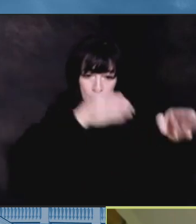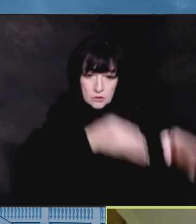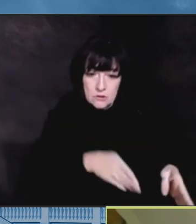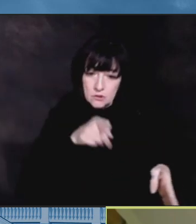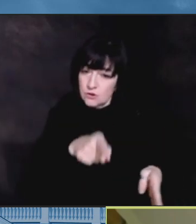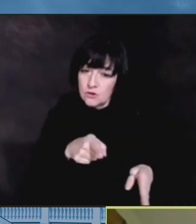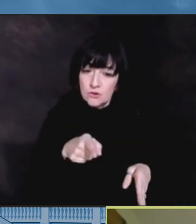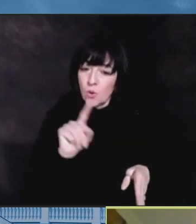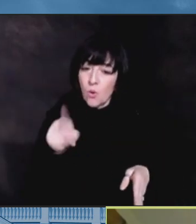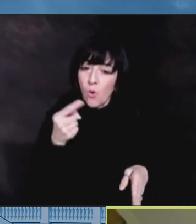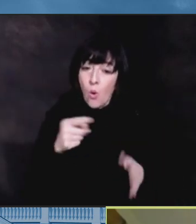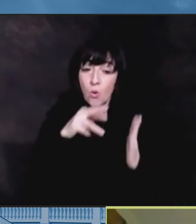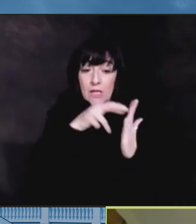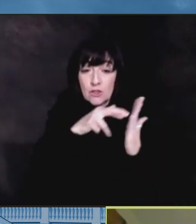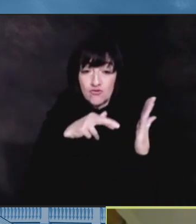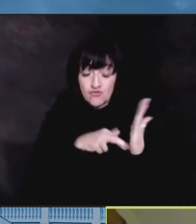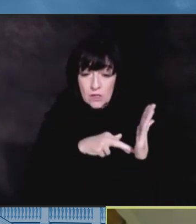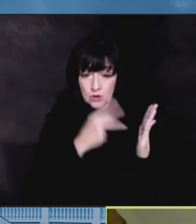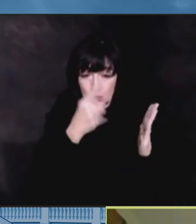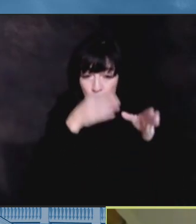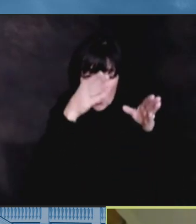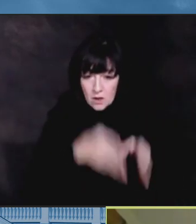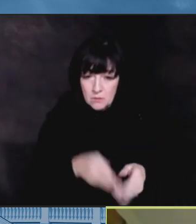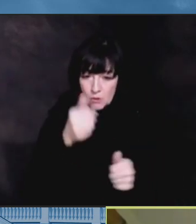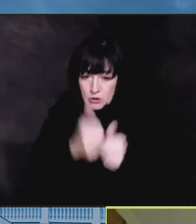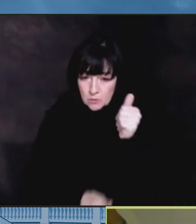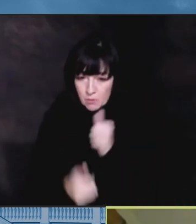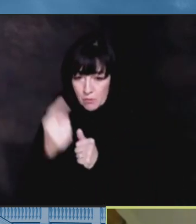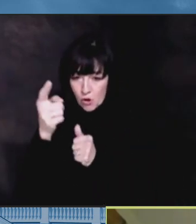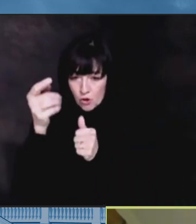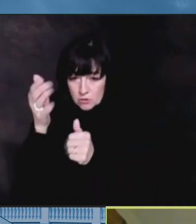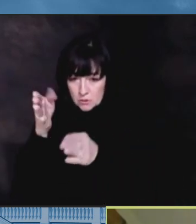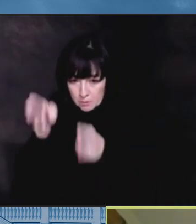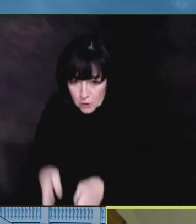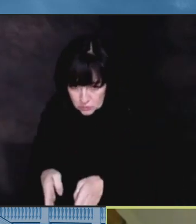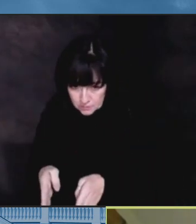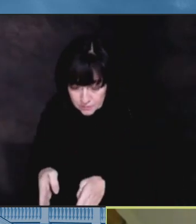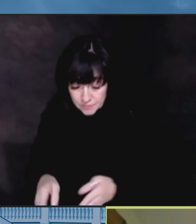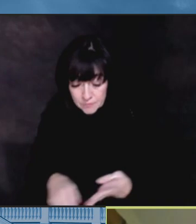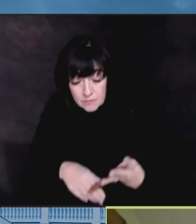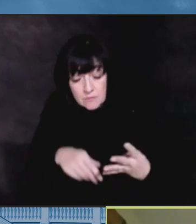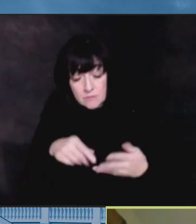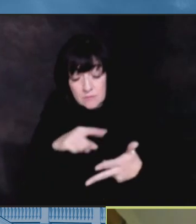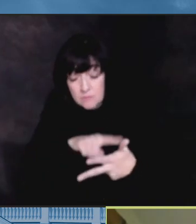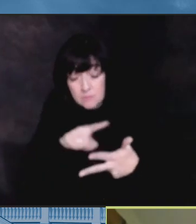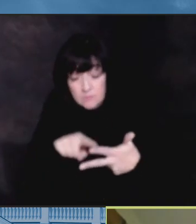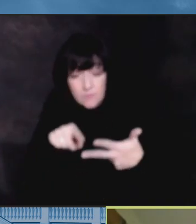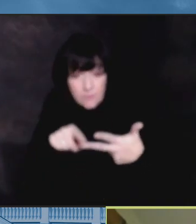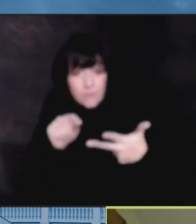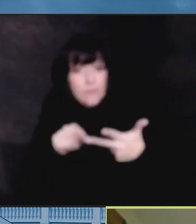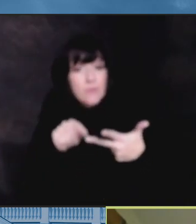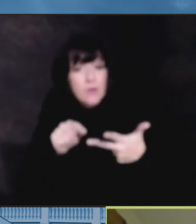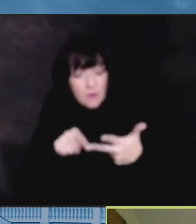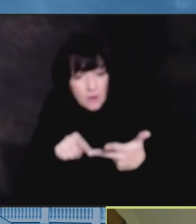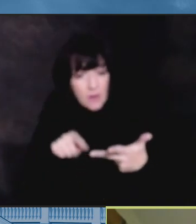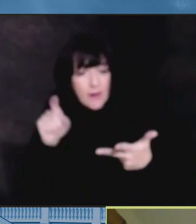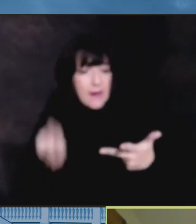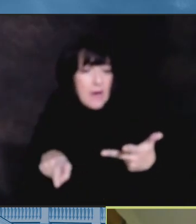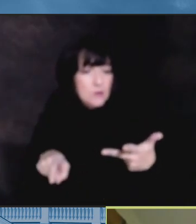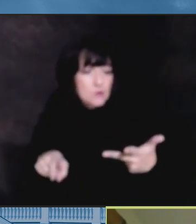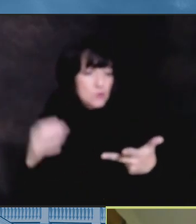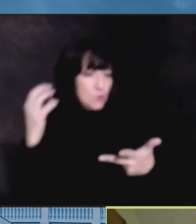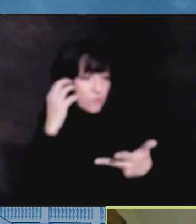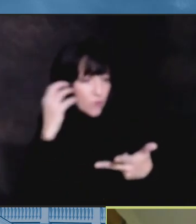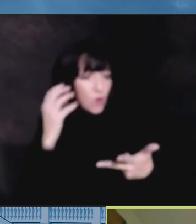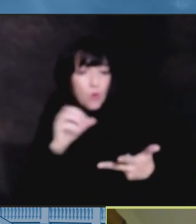1 test per an email address at one time. And lastly, you need a smartphone or a tablet to do the Zoom connection with the nurse or